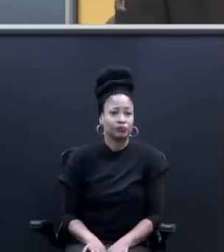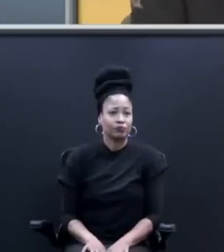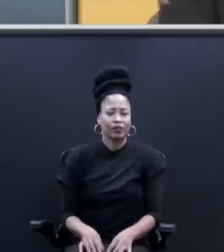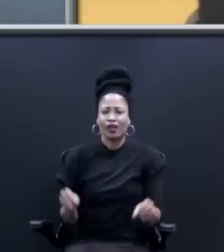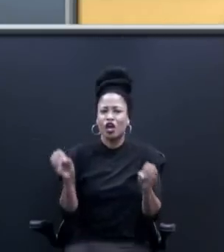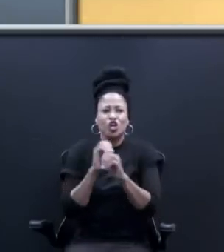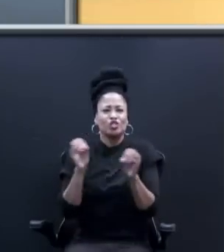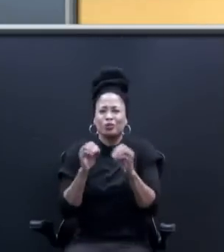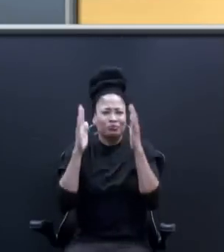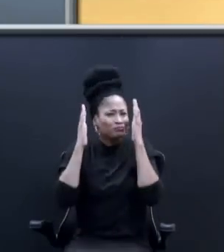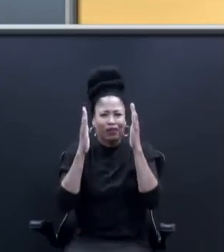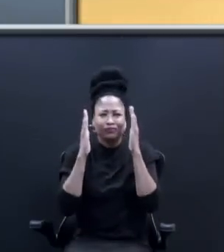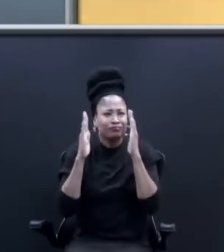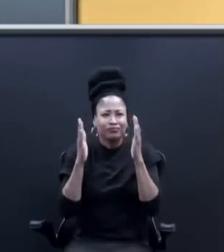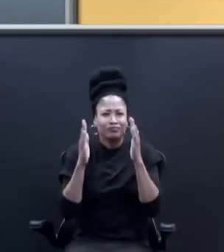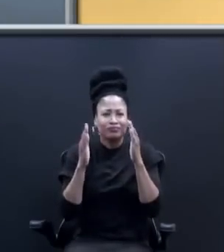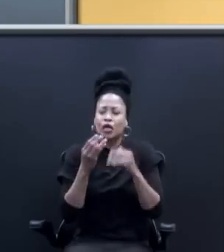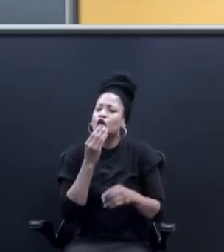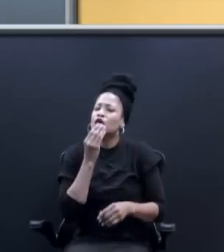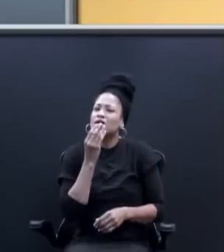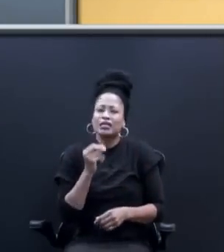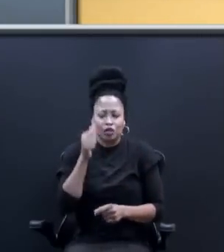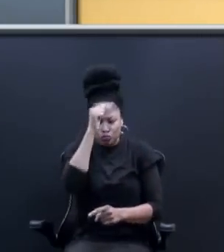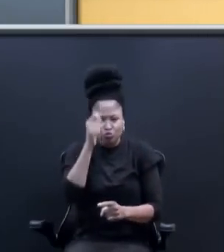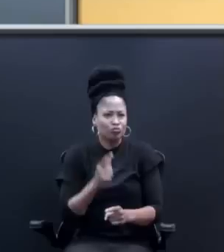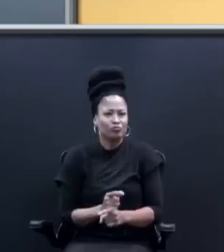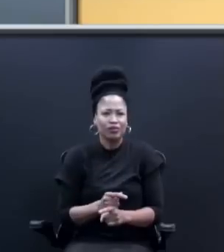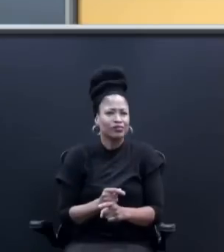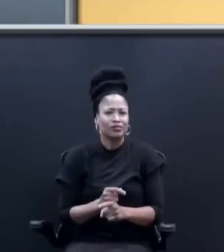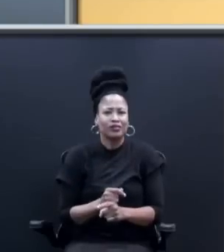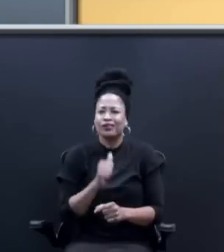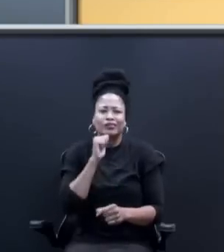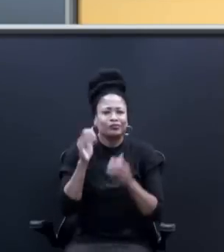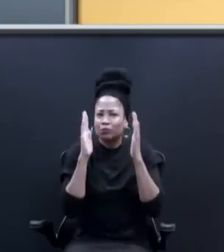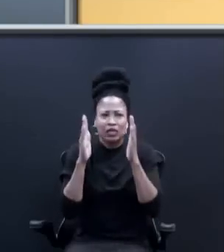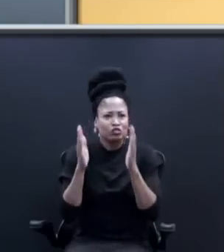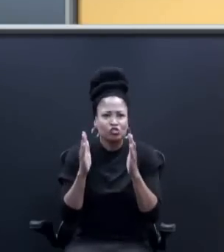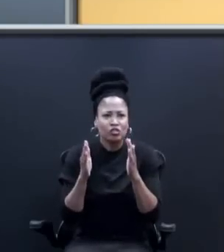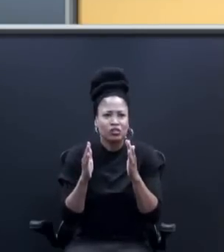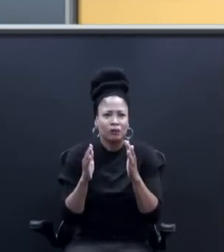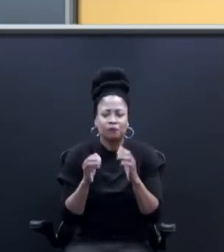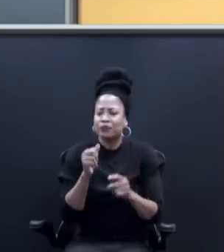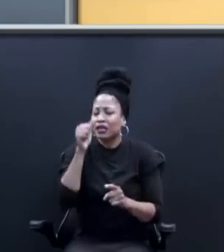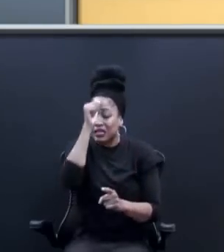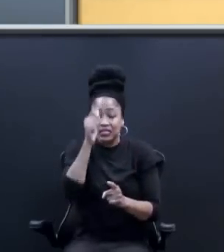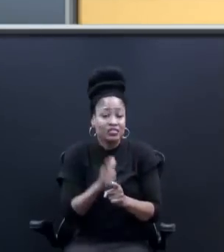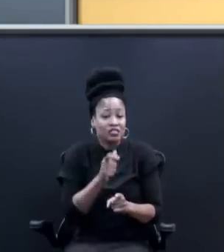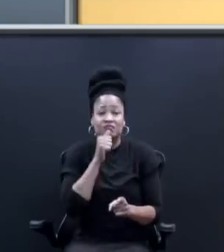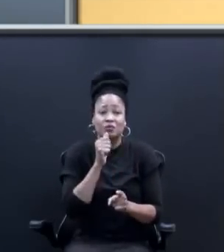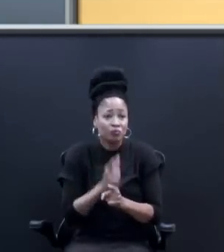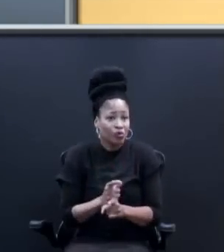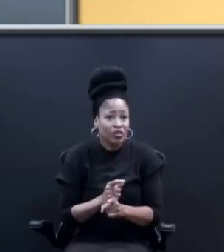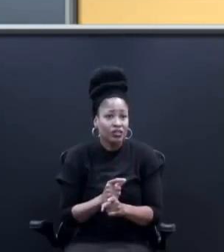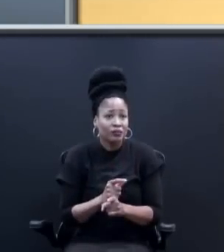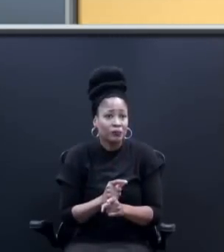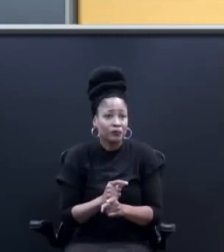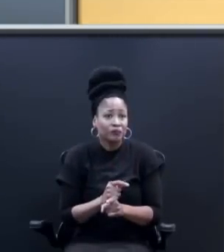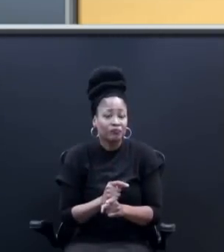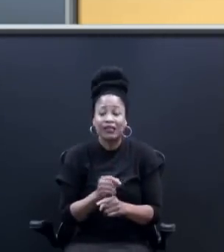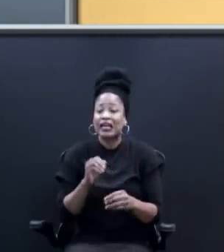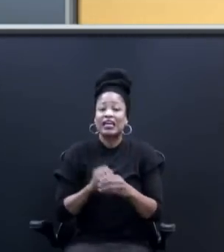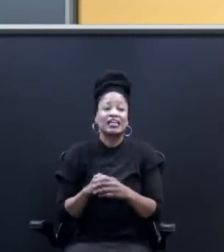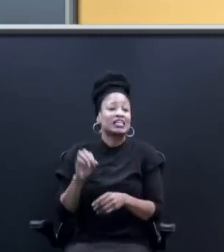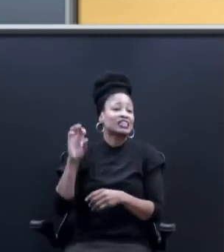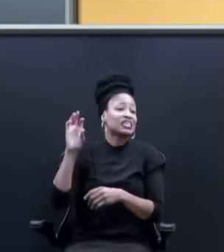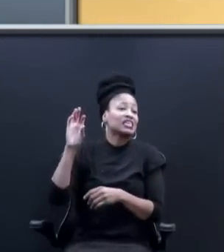Nobody pays no attention. The Hebrew brothers don't pay no attention to. The sisters and brothers that went over in Dimona in the 60s, they